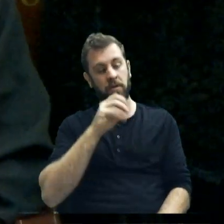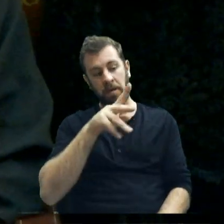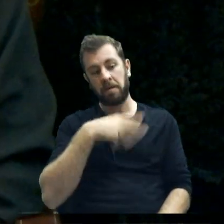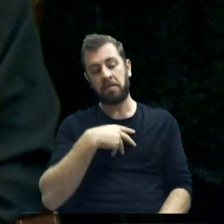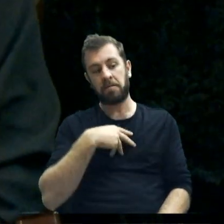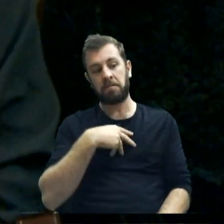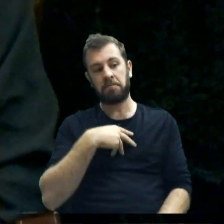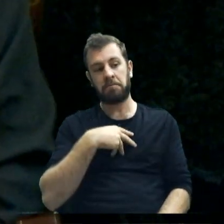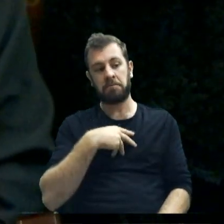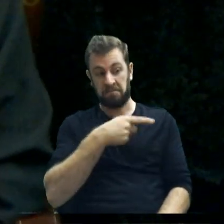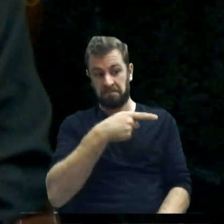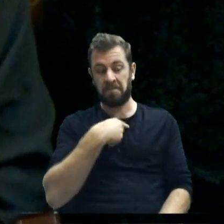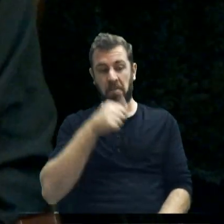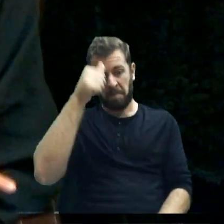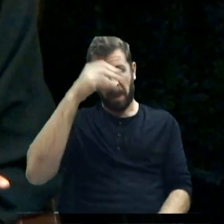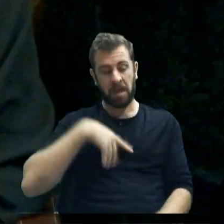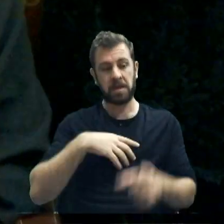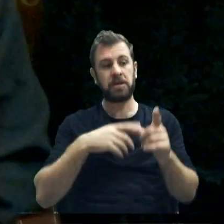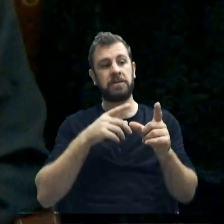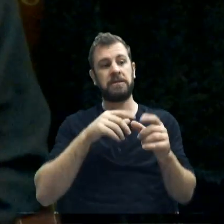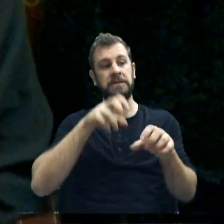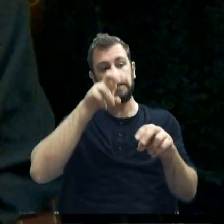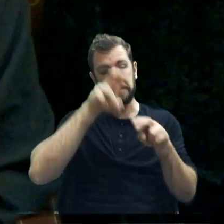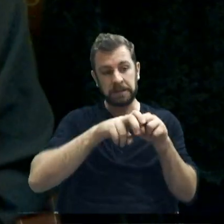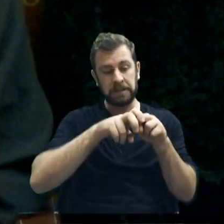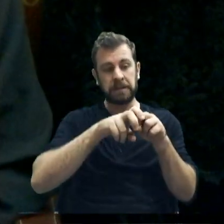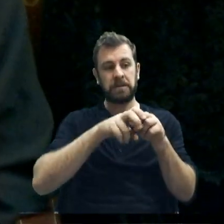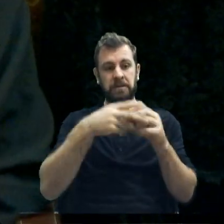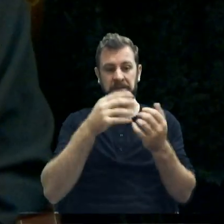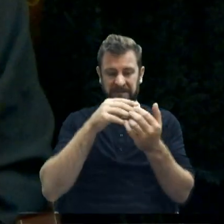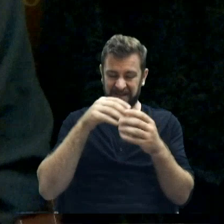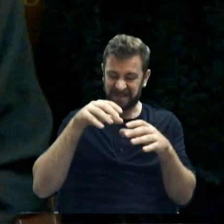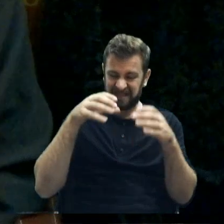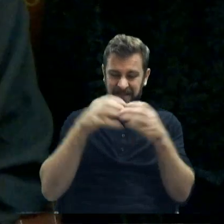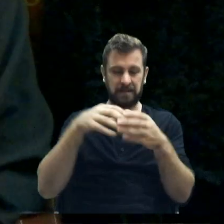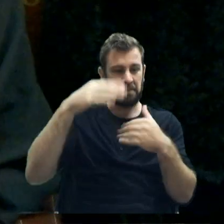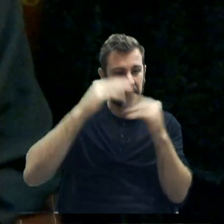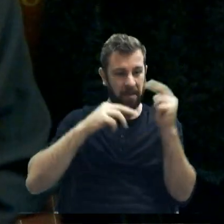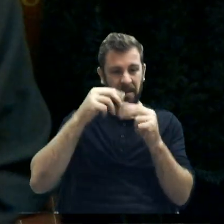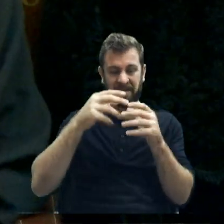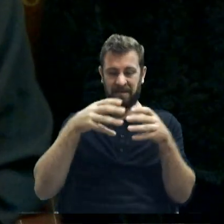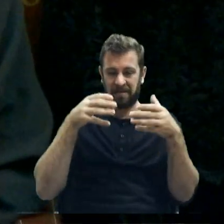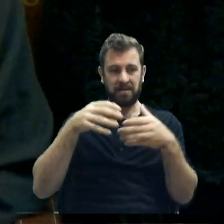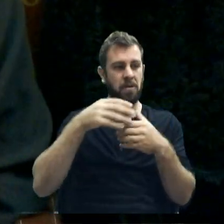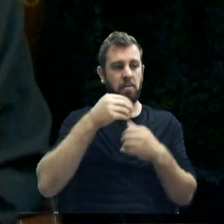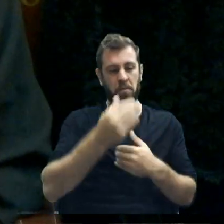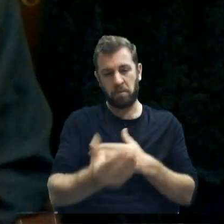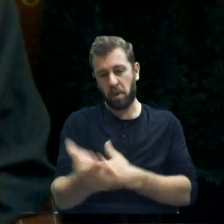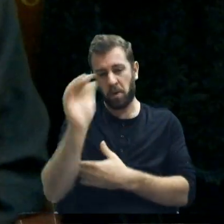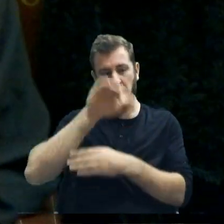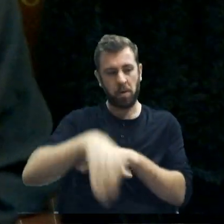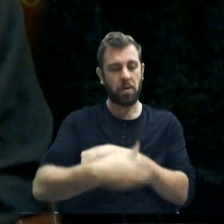question, that while this man was sitting beside the Kaaba day in and day out, morning and night and afternoon,